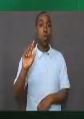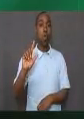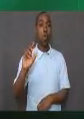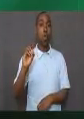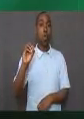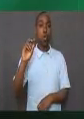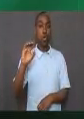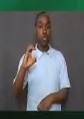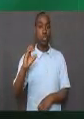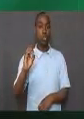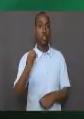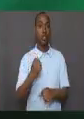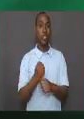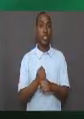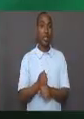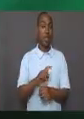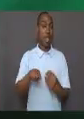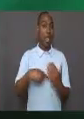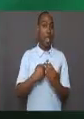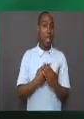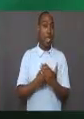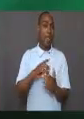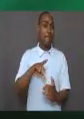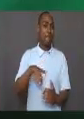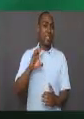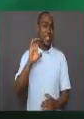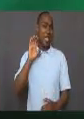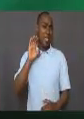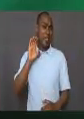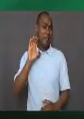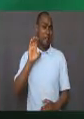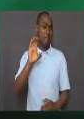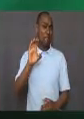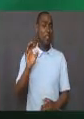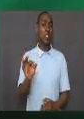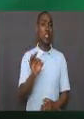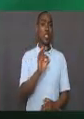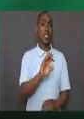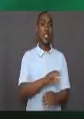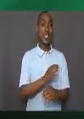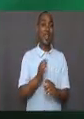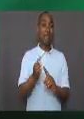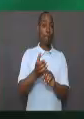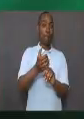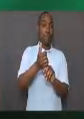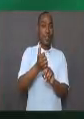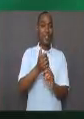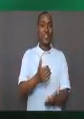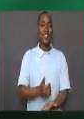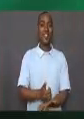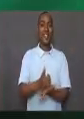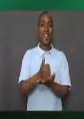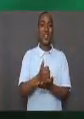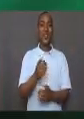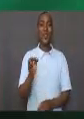cell to resist high pressure without bursting. A plant